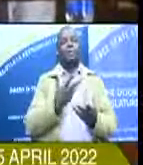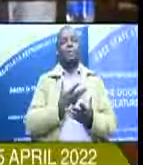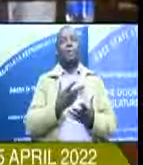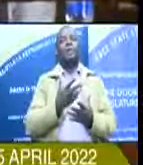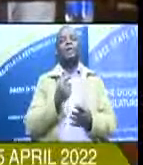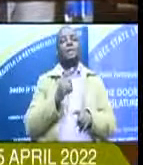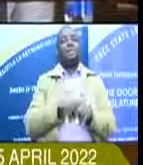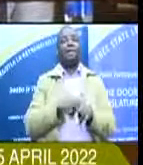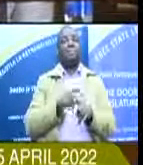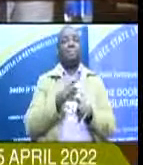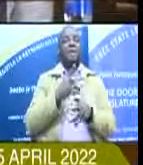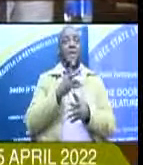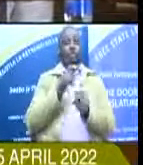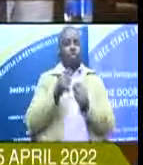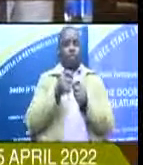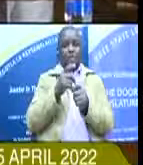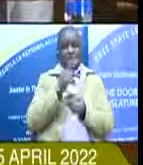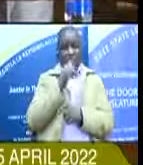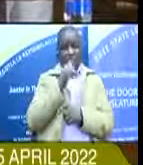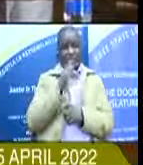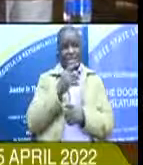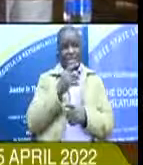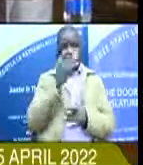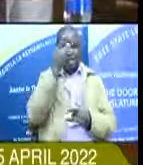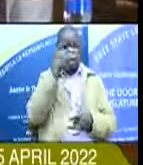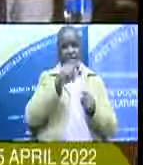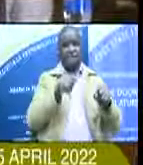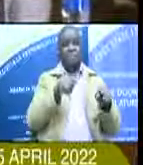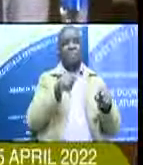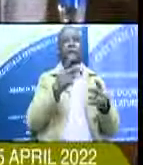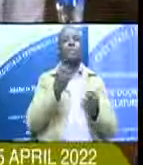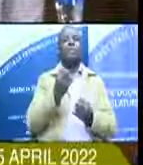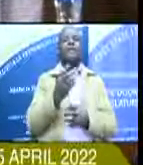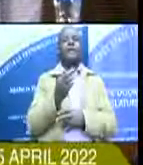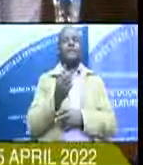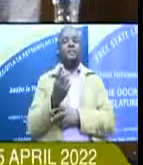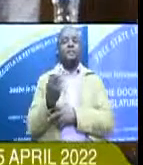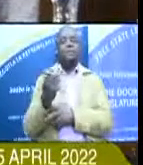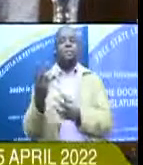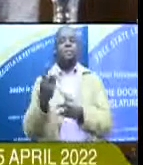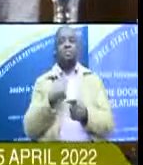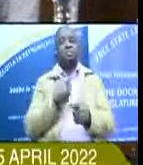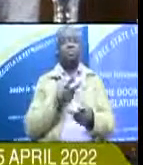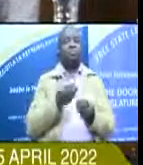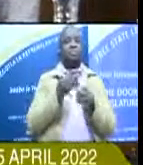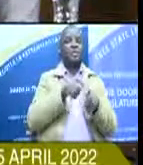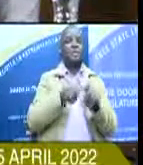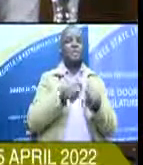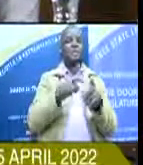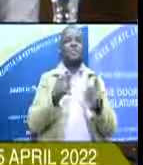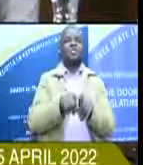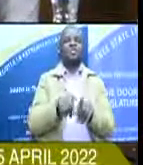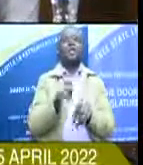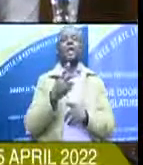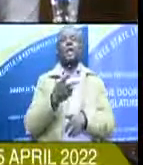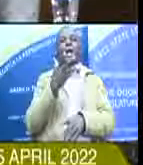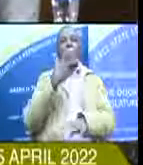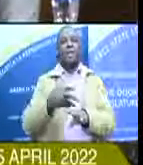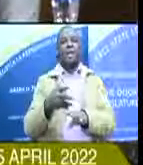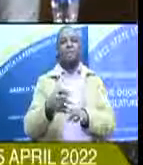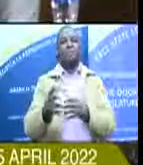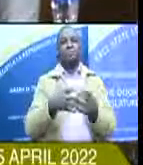on the management of non-communicable diseases as fewer clients were screened for conditions such as diabetes and hypertension.